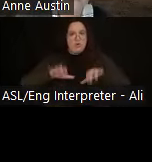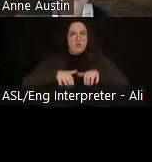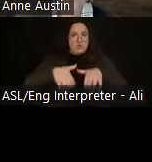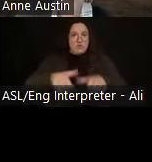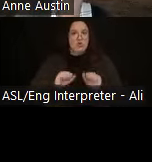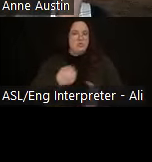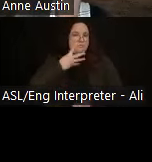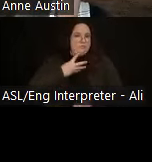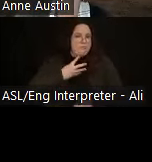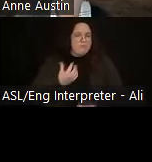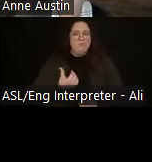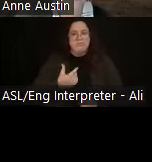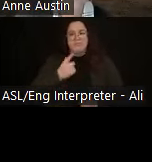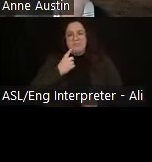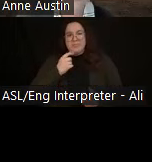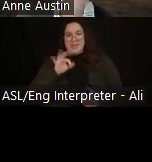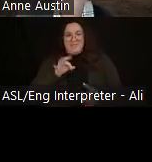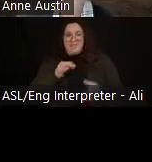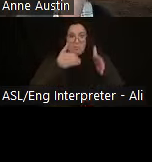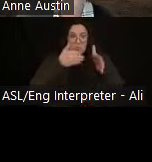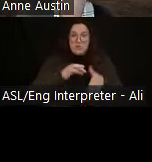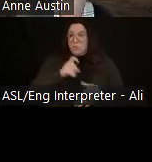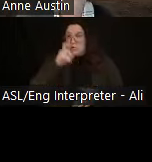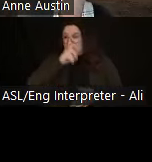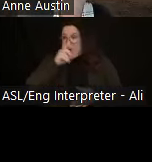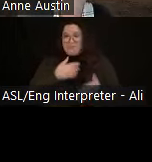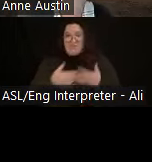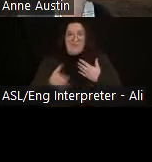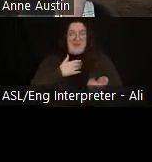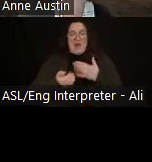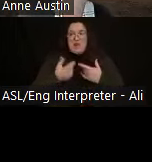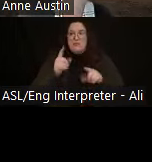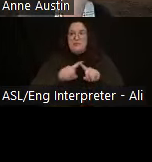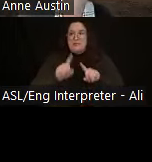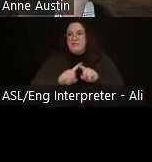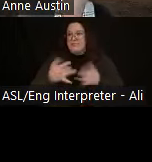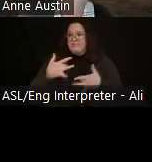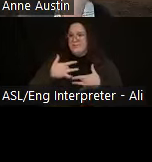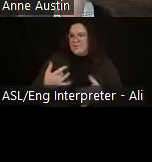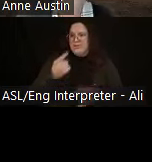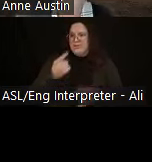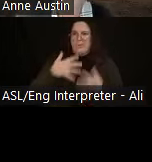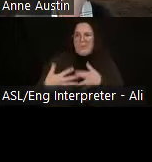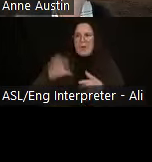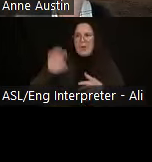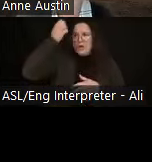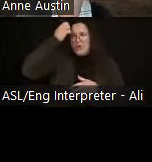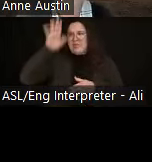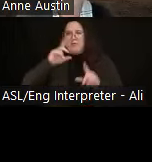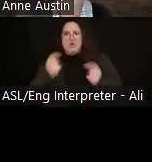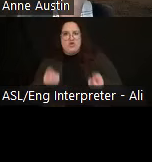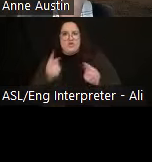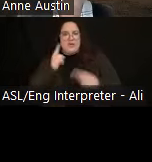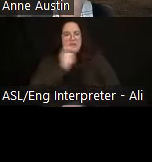person, align with these broader trends in European and American interpretations of tattoos during this time.